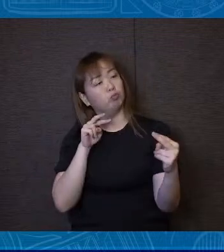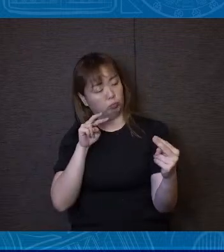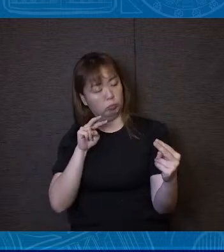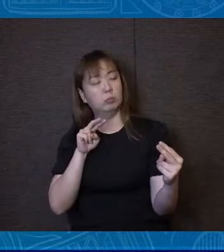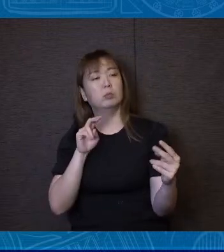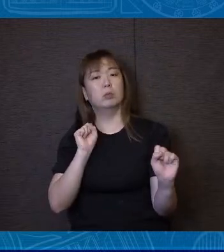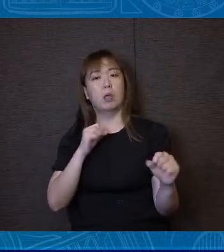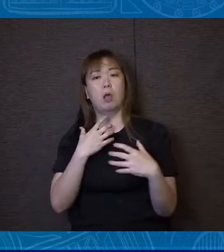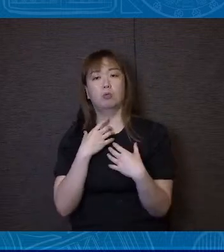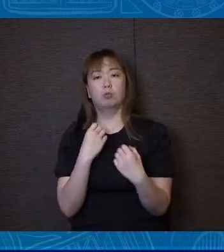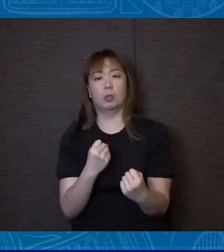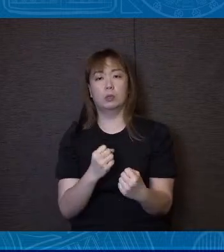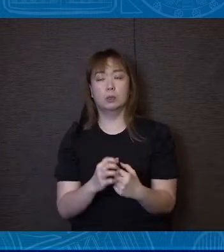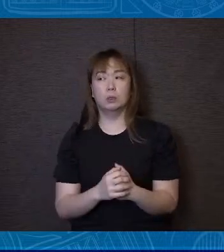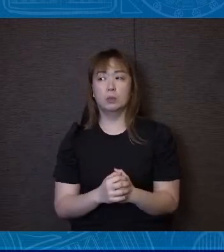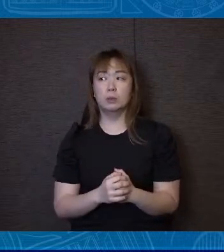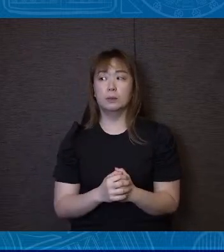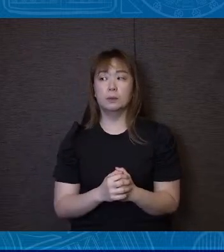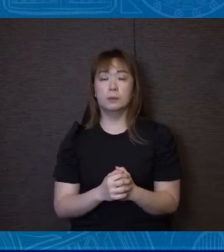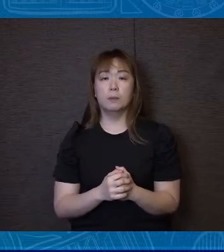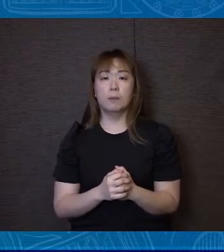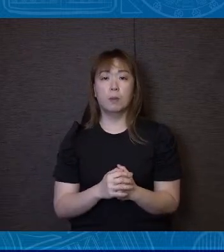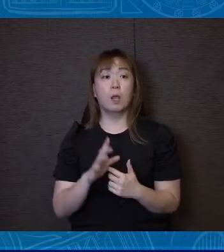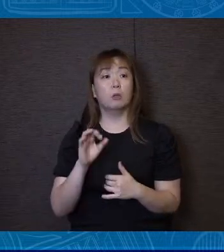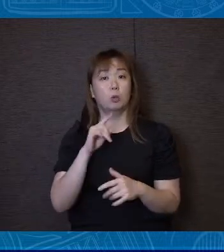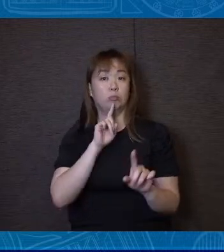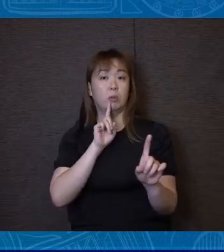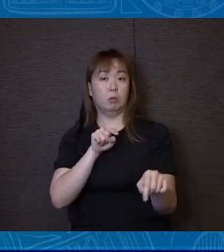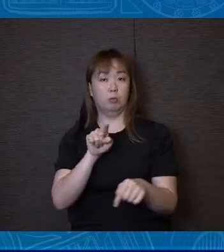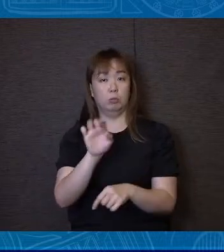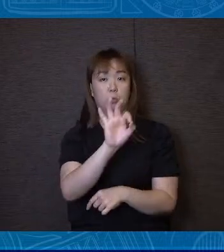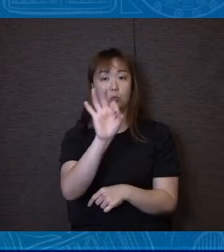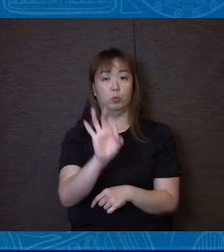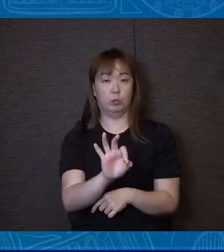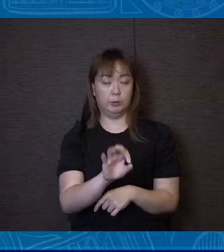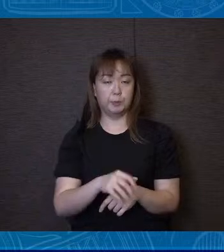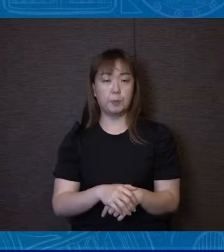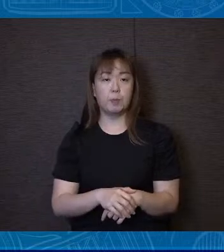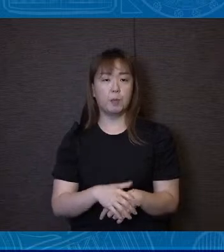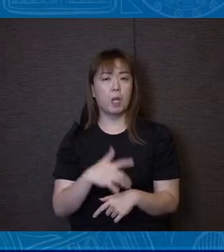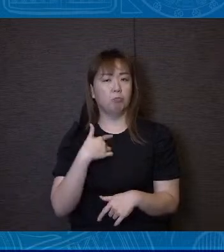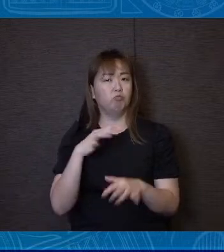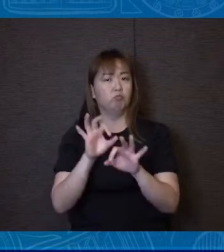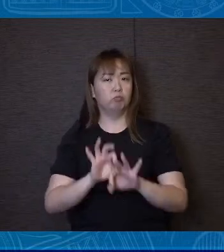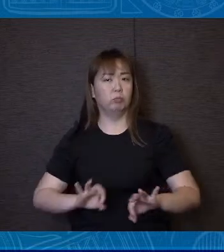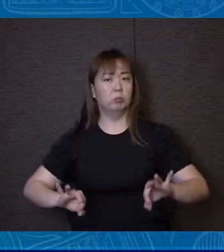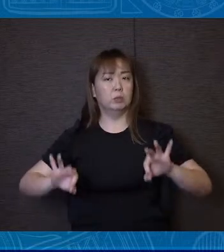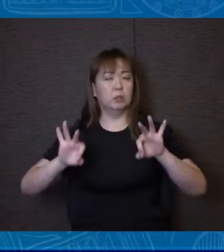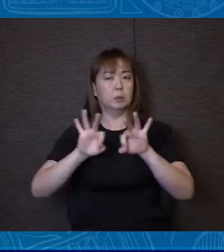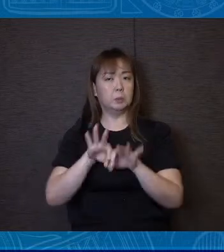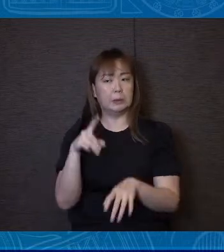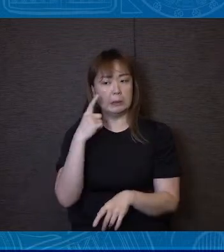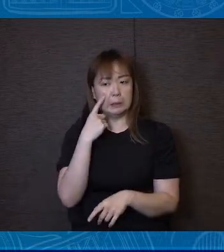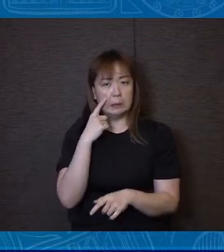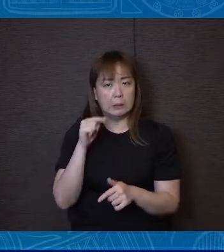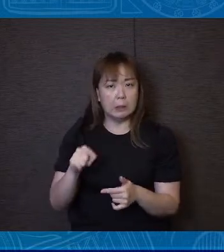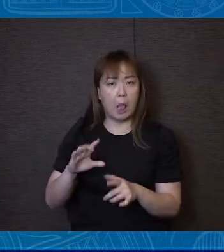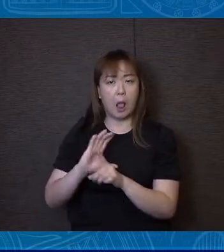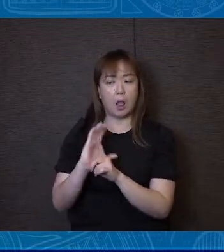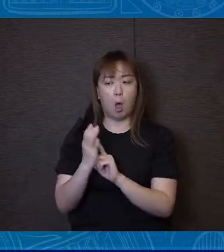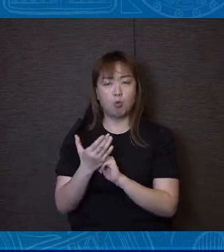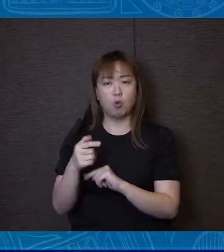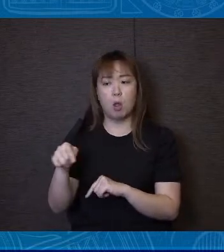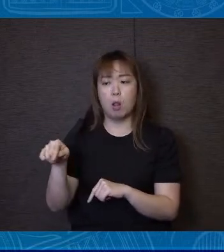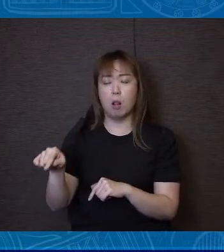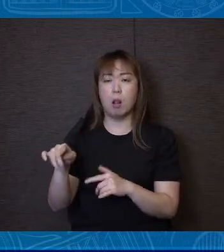that they trusted. So I think to the question from the audience, it is critical to look into sort of these cultural nuances and how